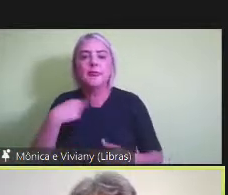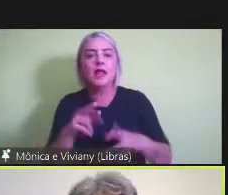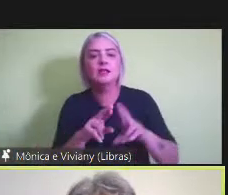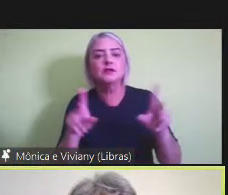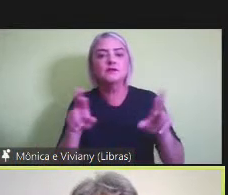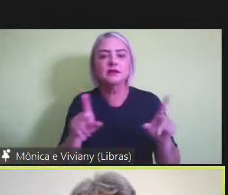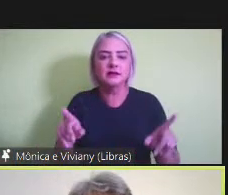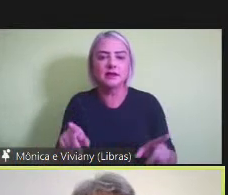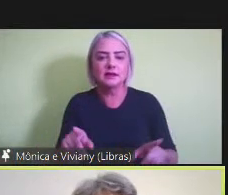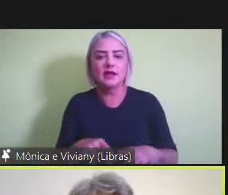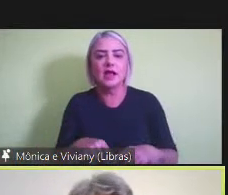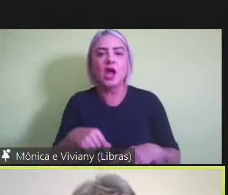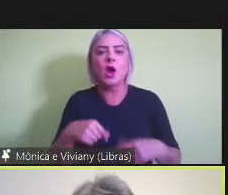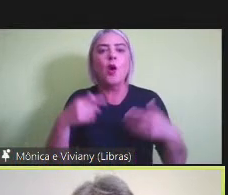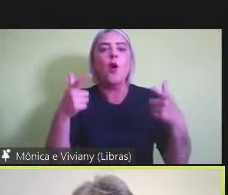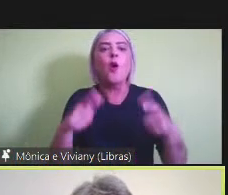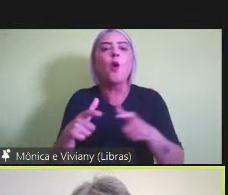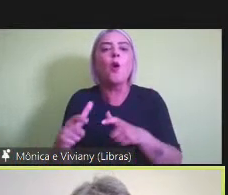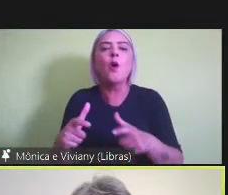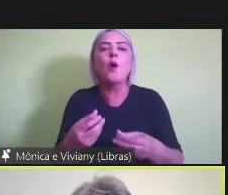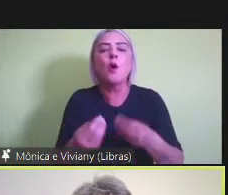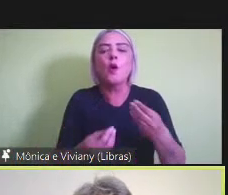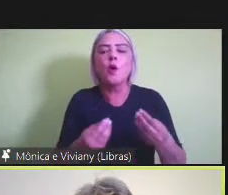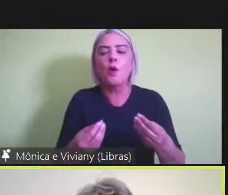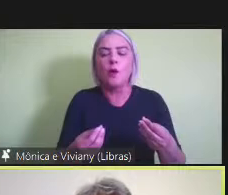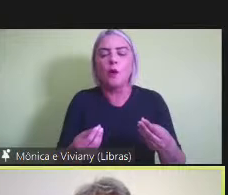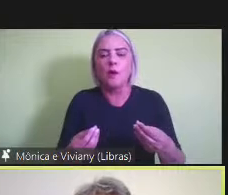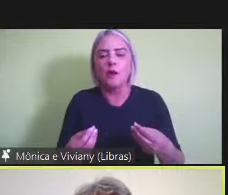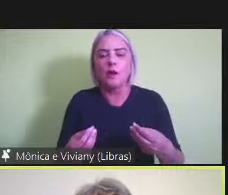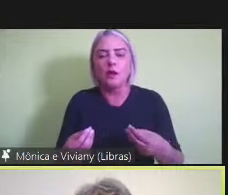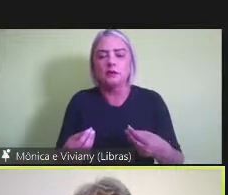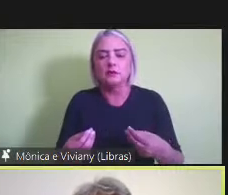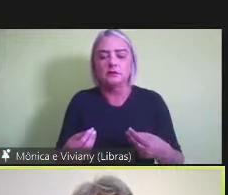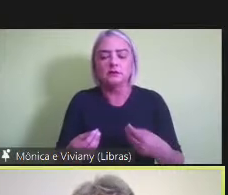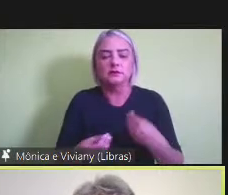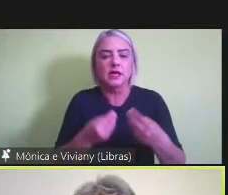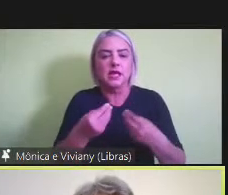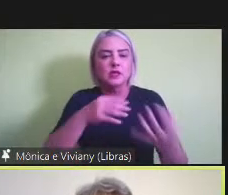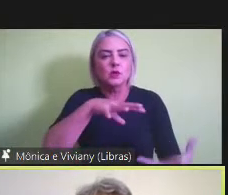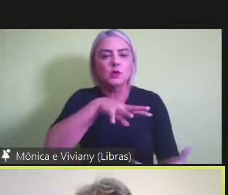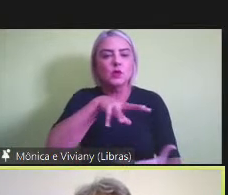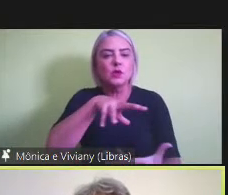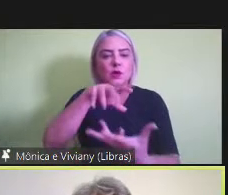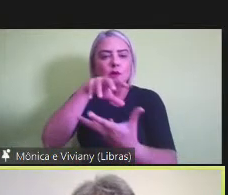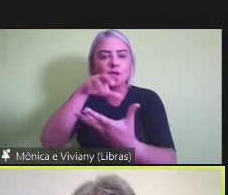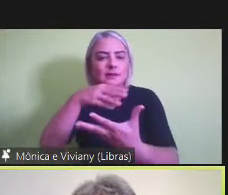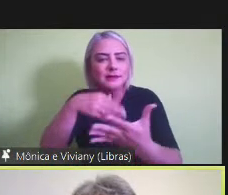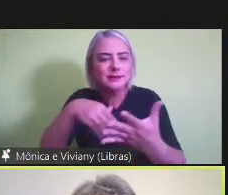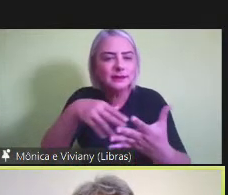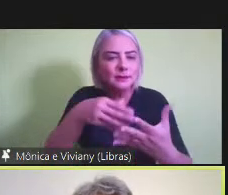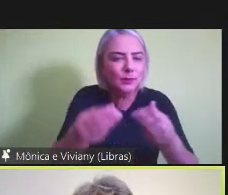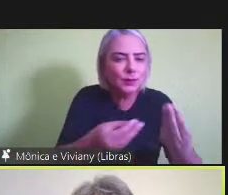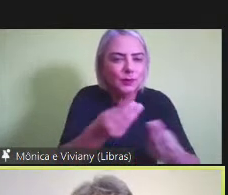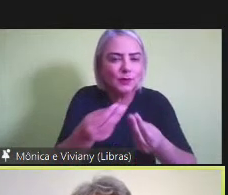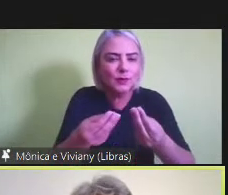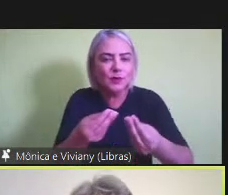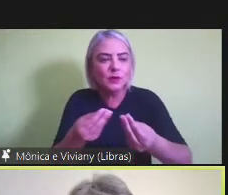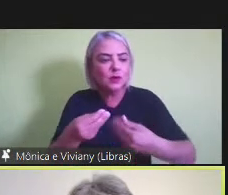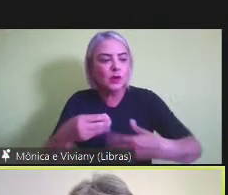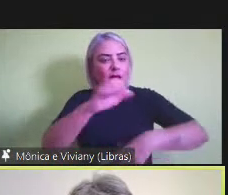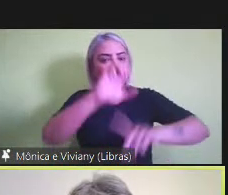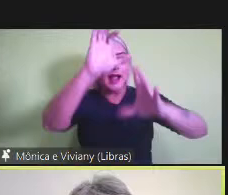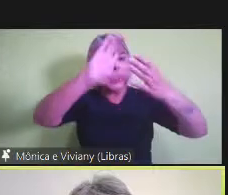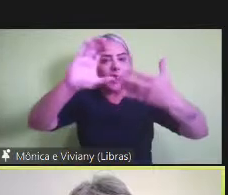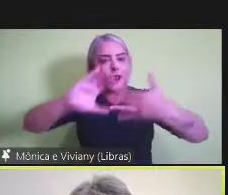asking you to think, what is this group? Where is it? How does it relate to other aspects, to other groups? So this